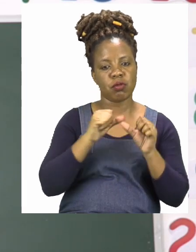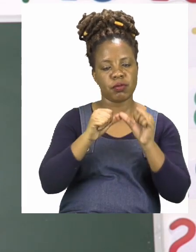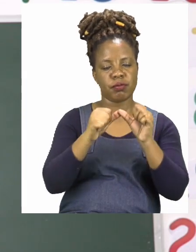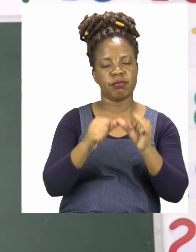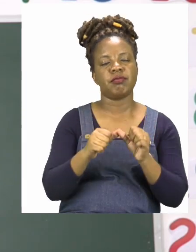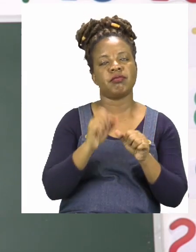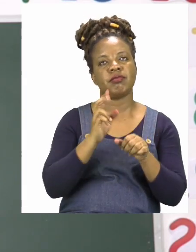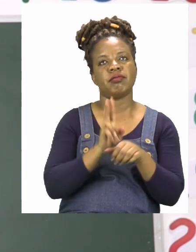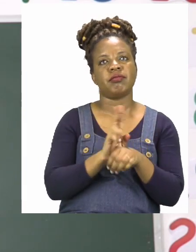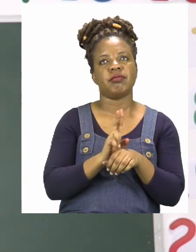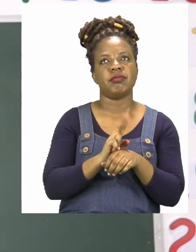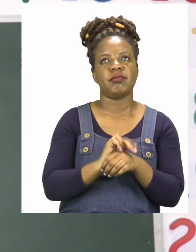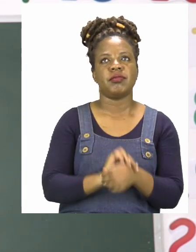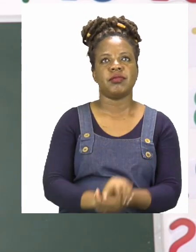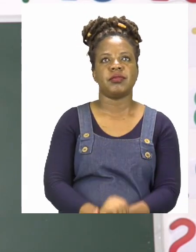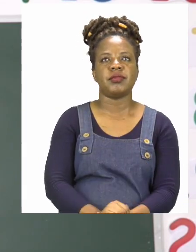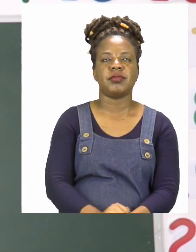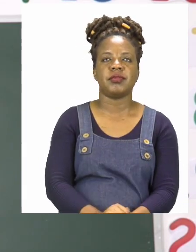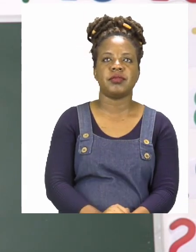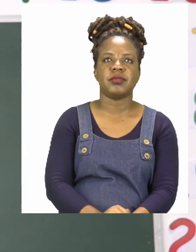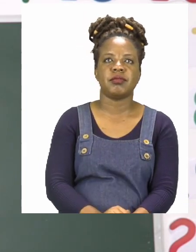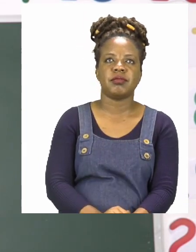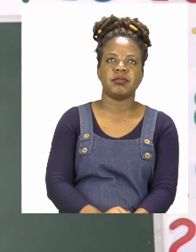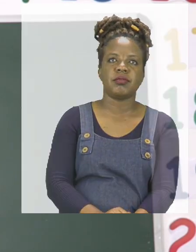advert break.